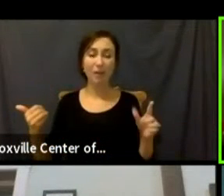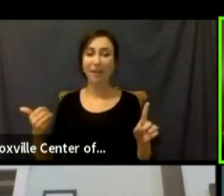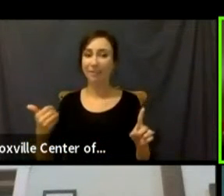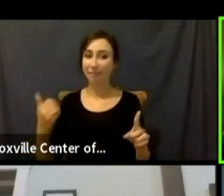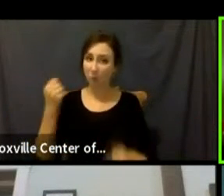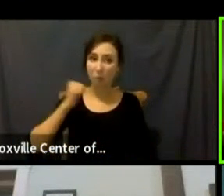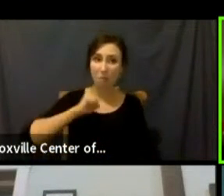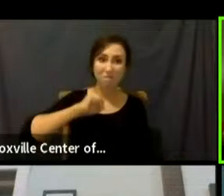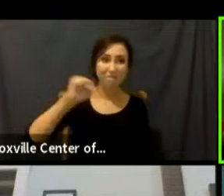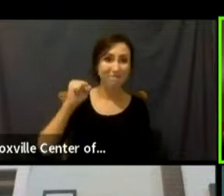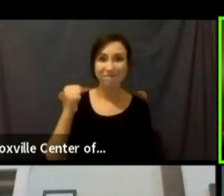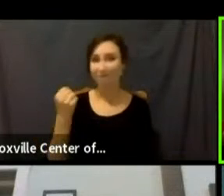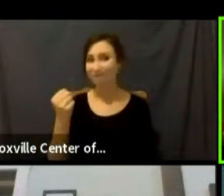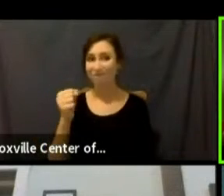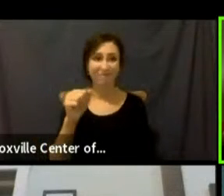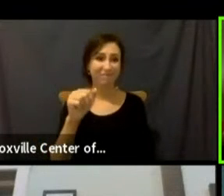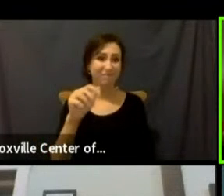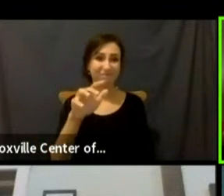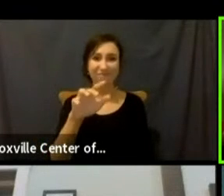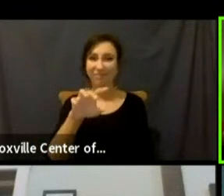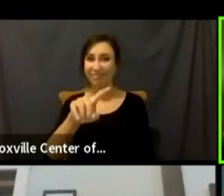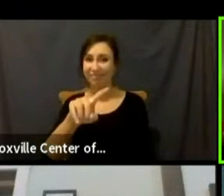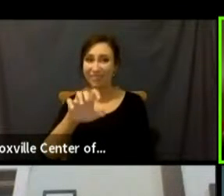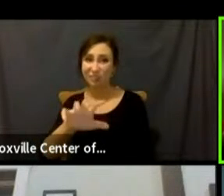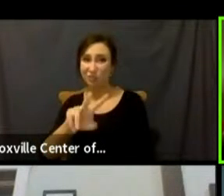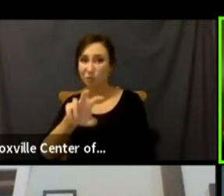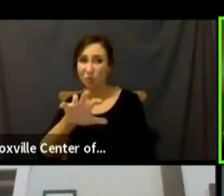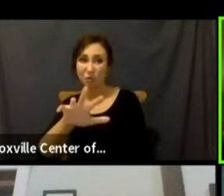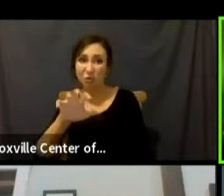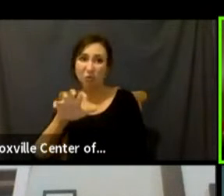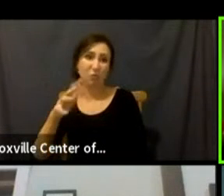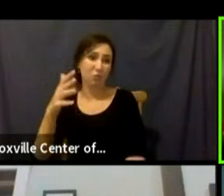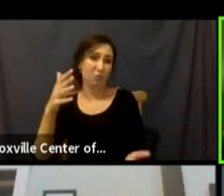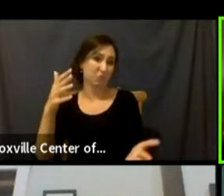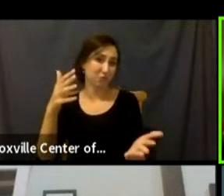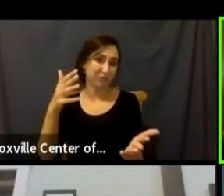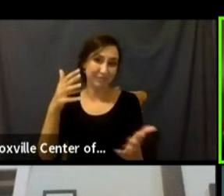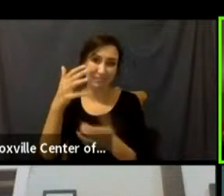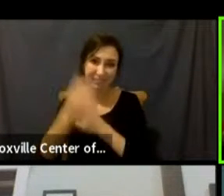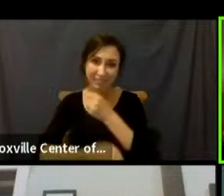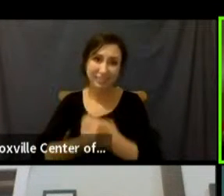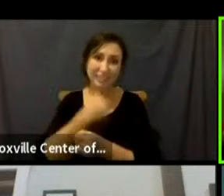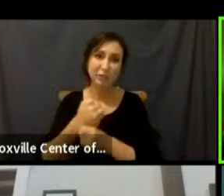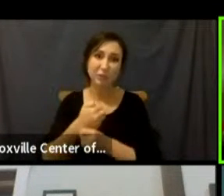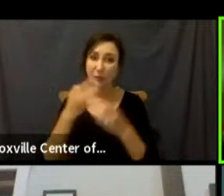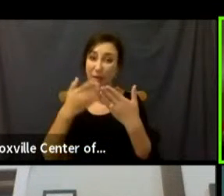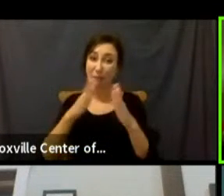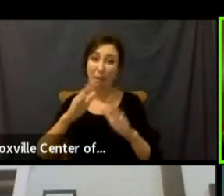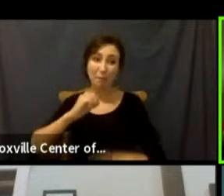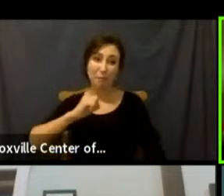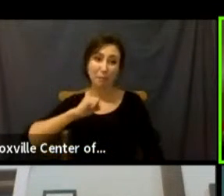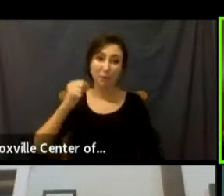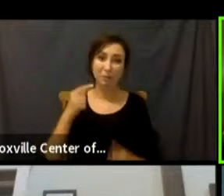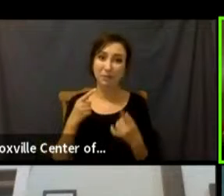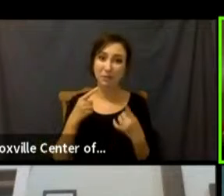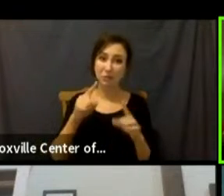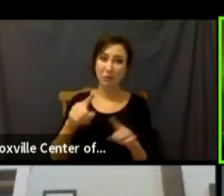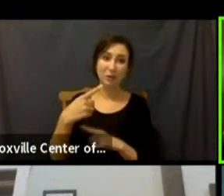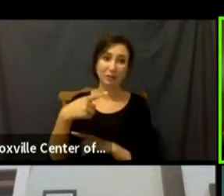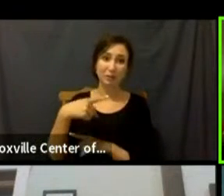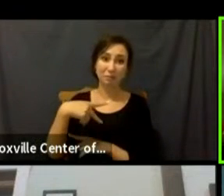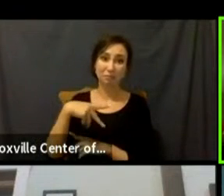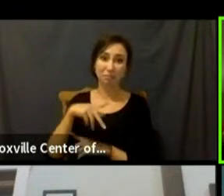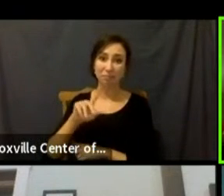pushback for hundreds of years with public pushback. There's even during the plague, there